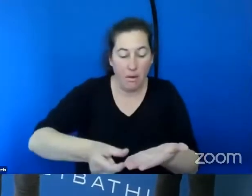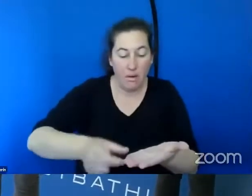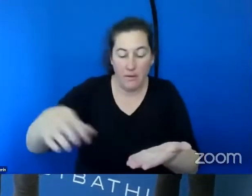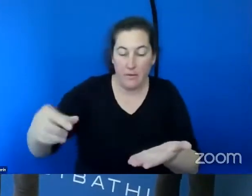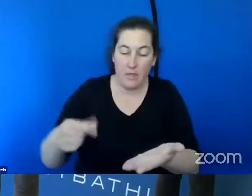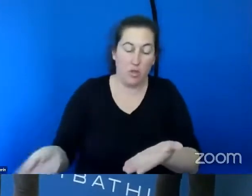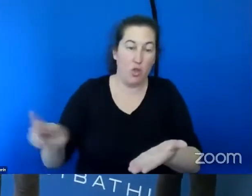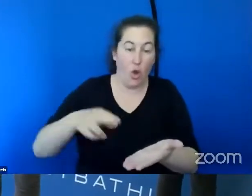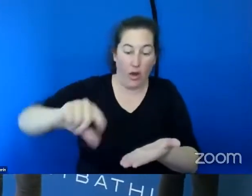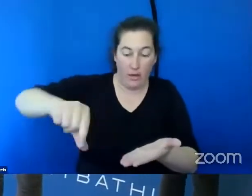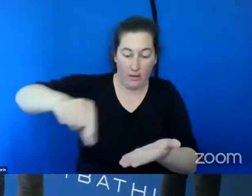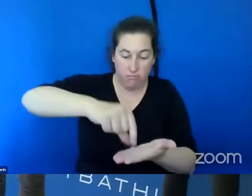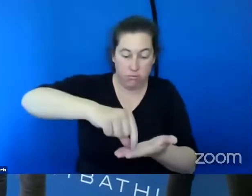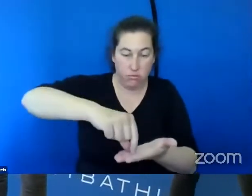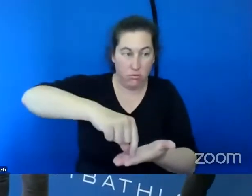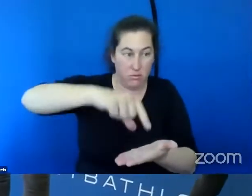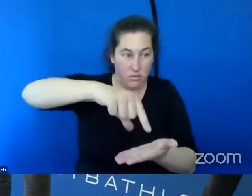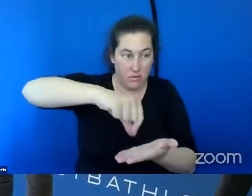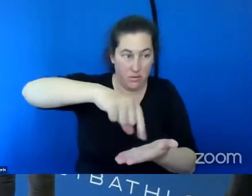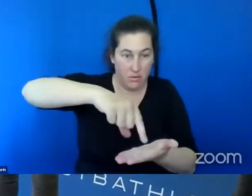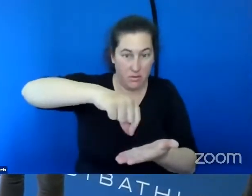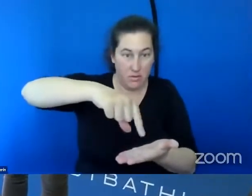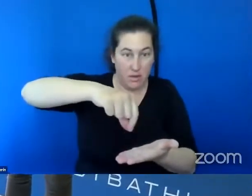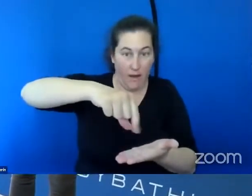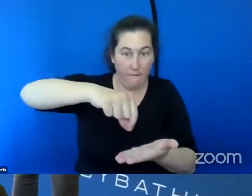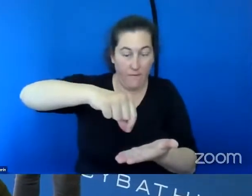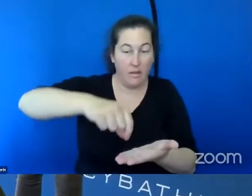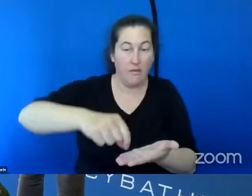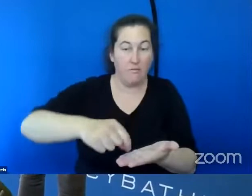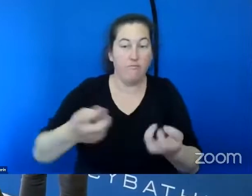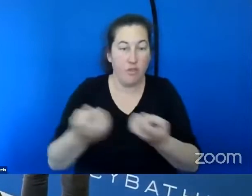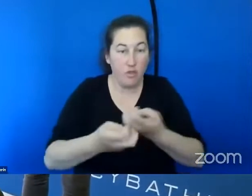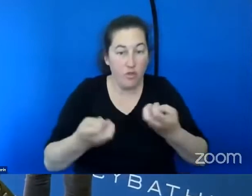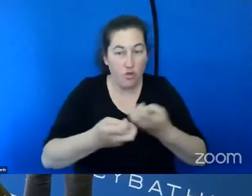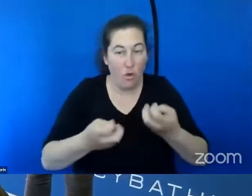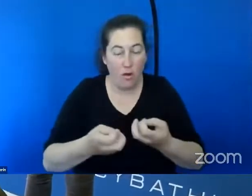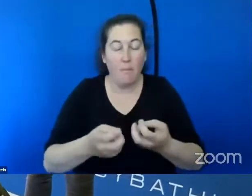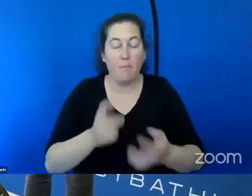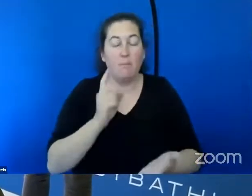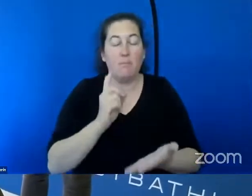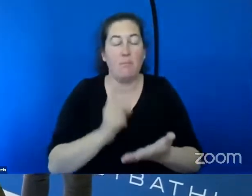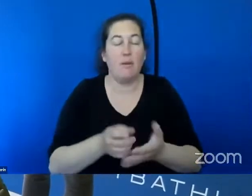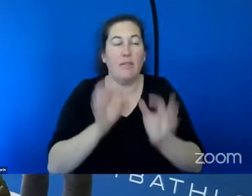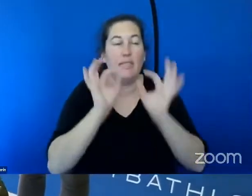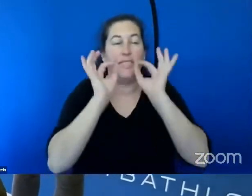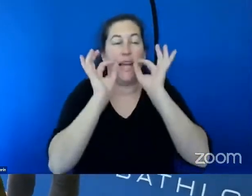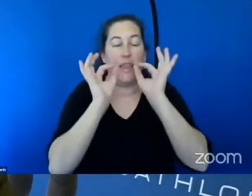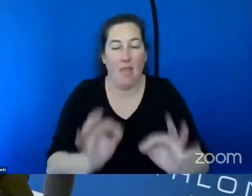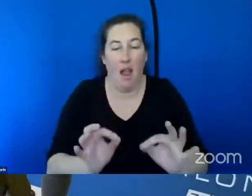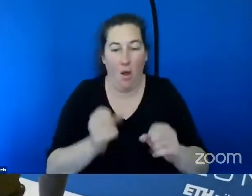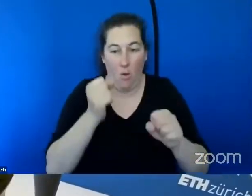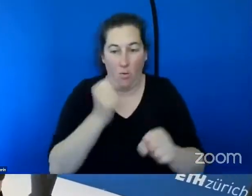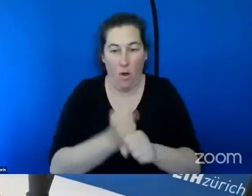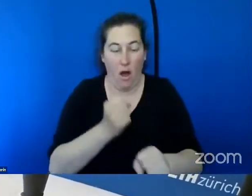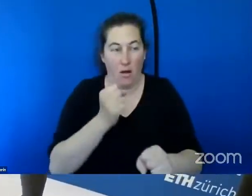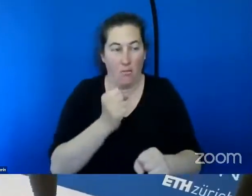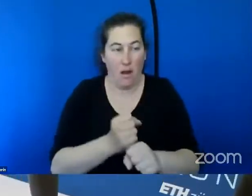well. Oh, and you can clearly see the difficulty that you're describing. He's got it in position.